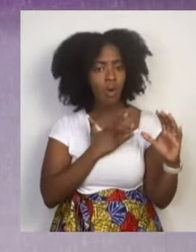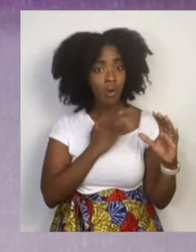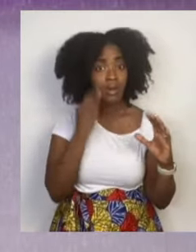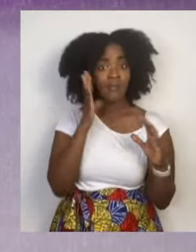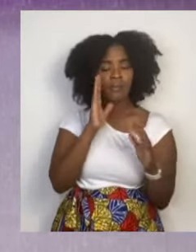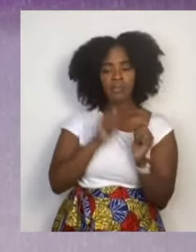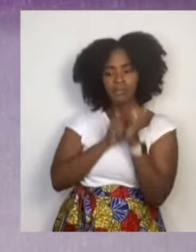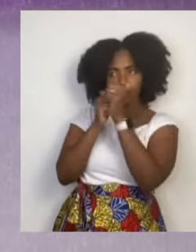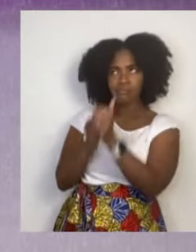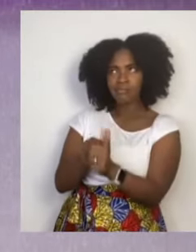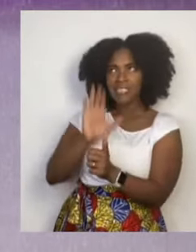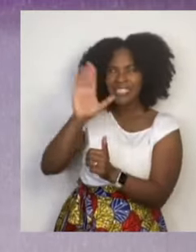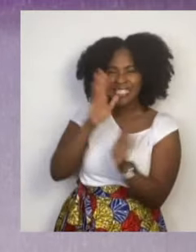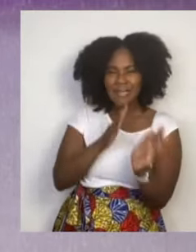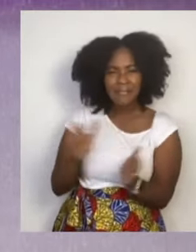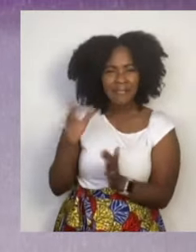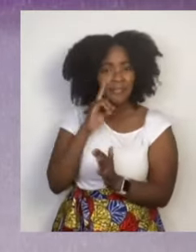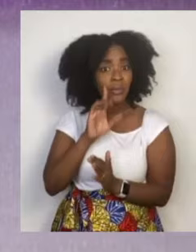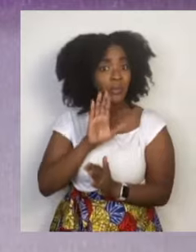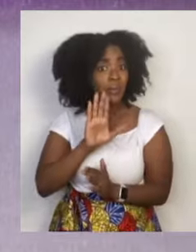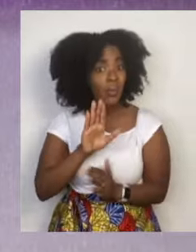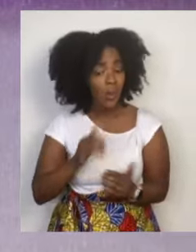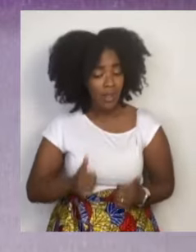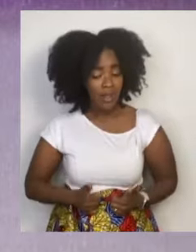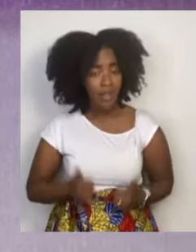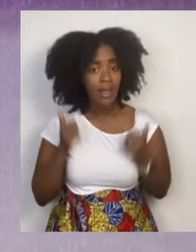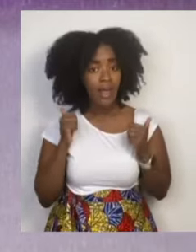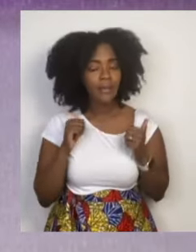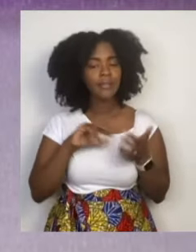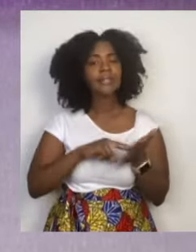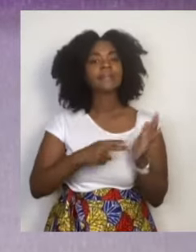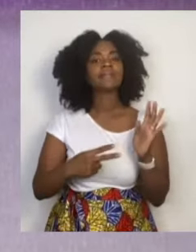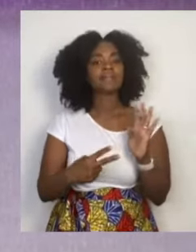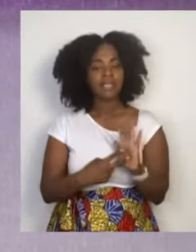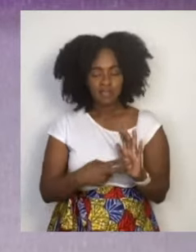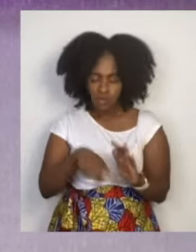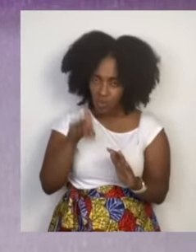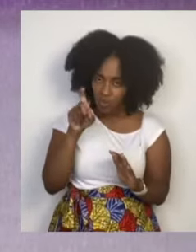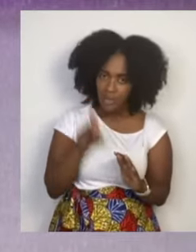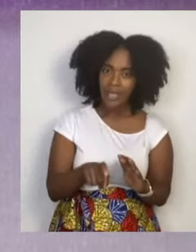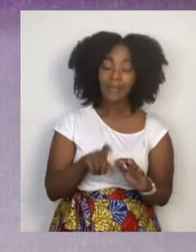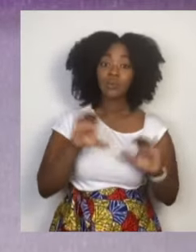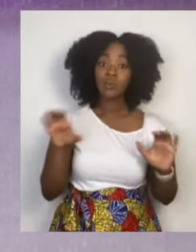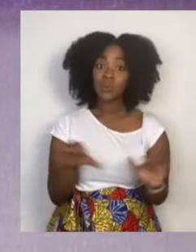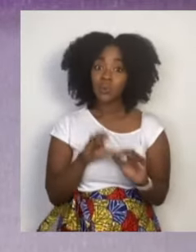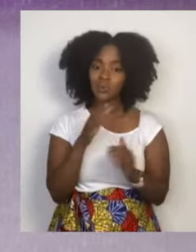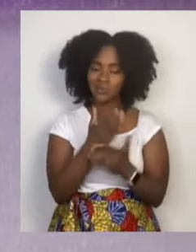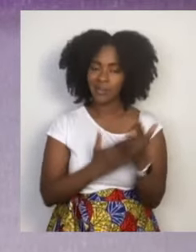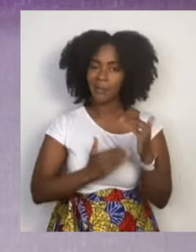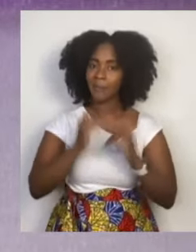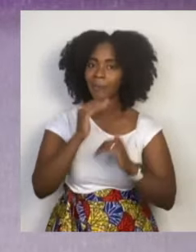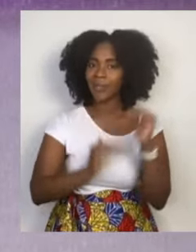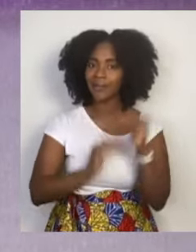for your life, you are going to have to do some building.